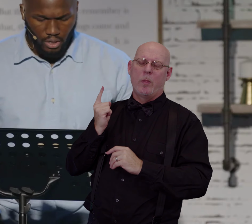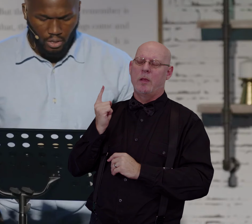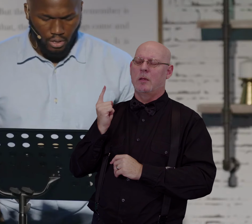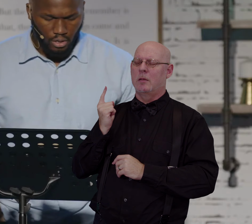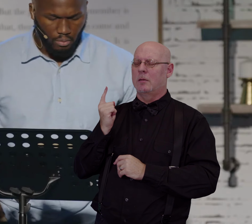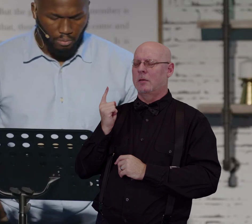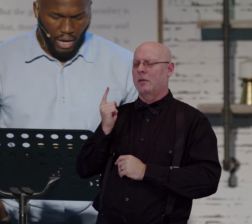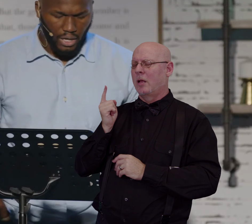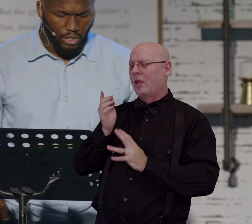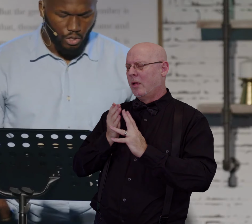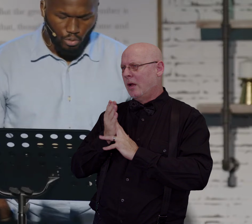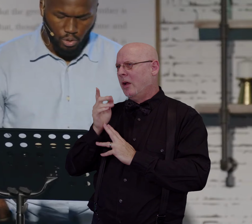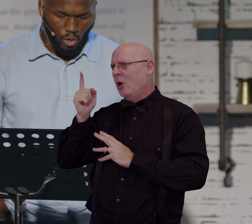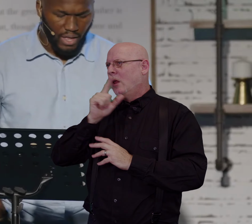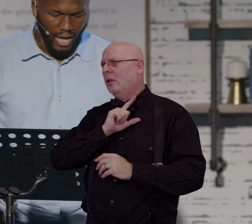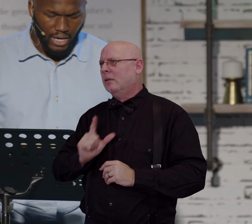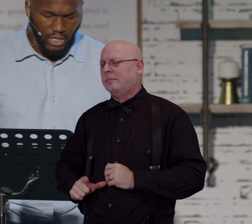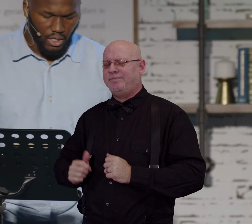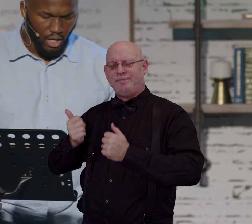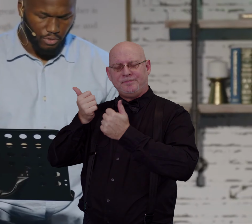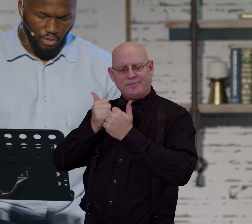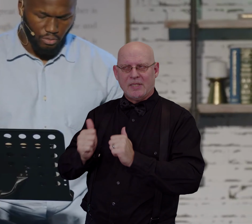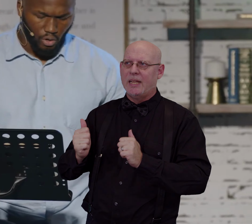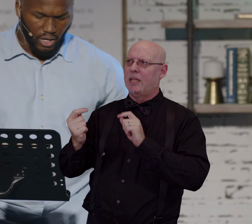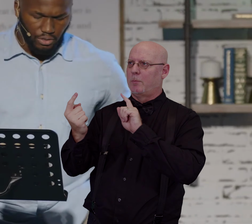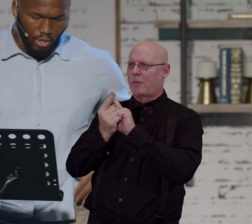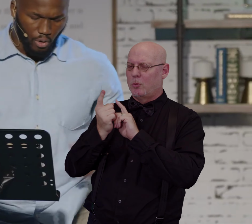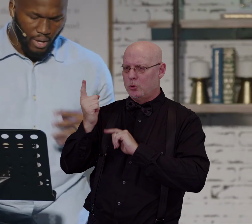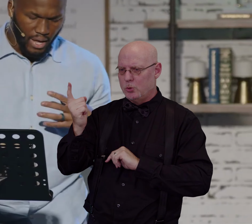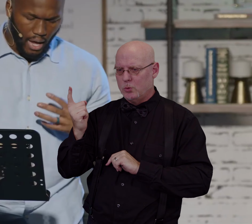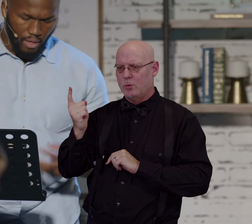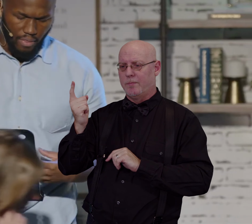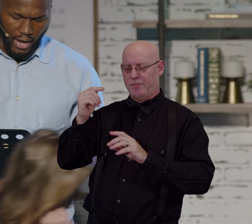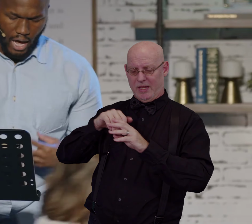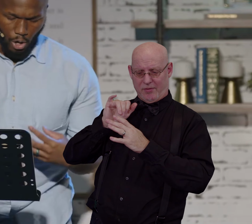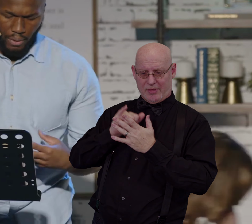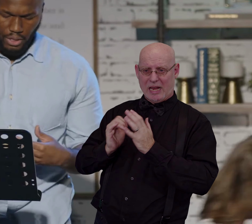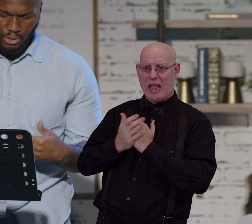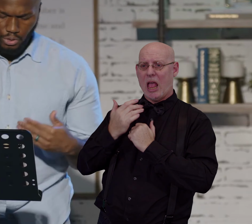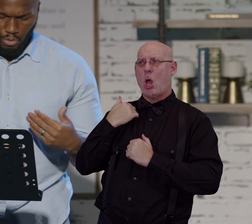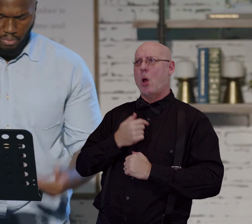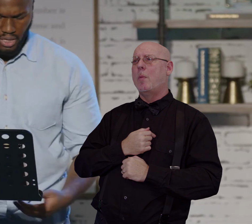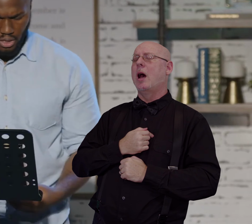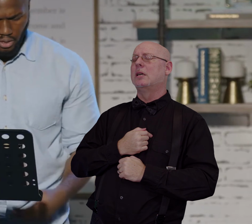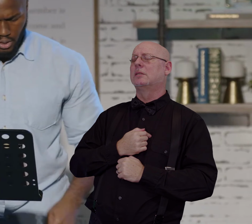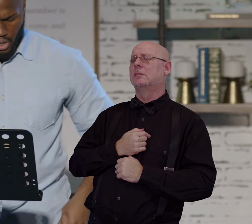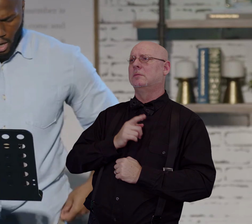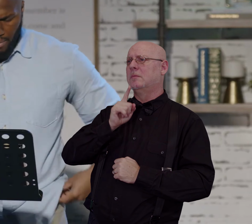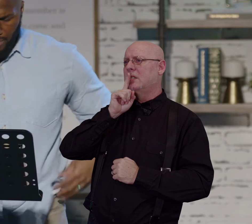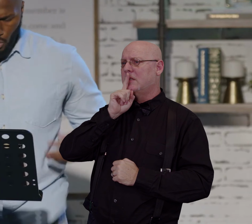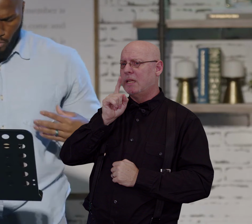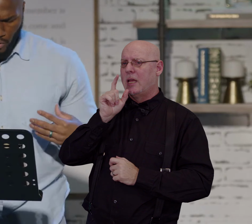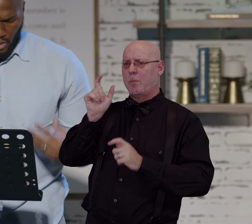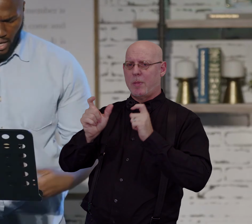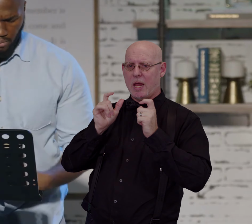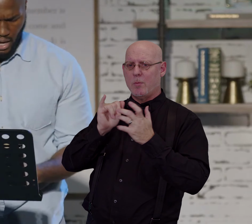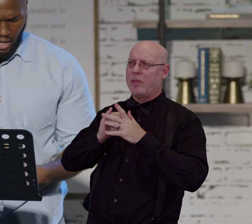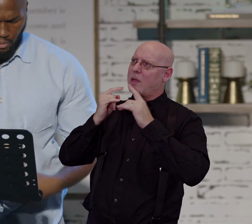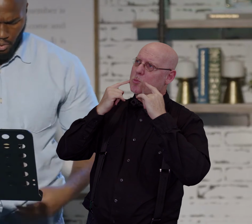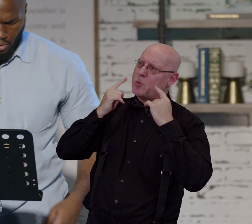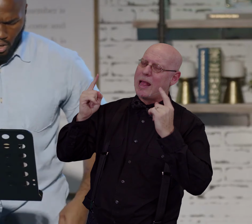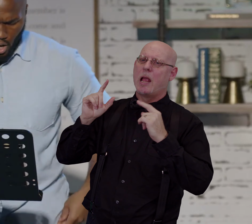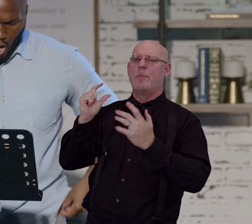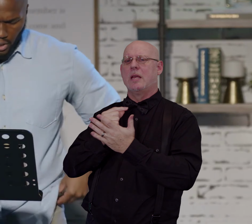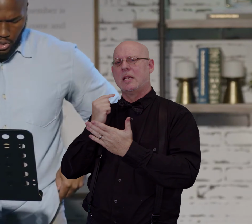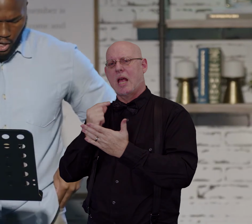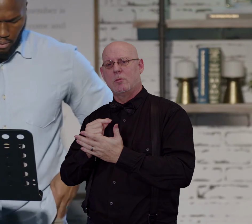only by you, Lord, that any can come to you, Lord. And so in that, help us to be a people who proclaim the